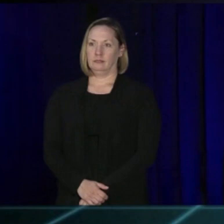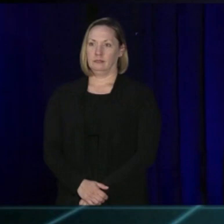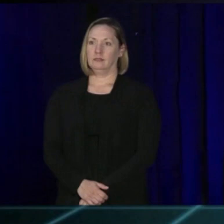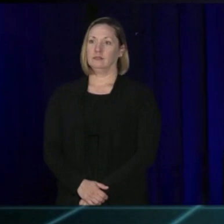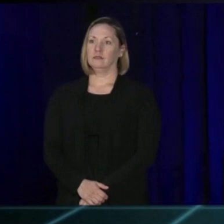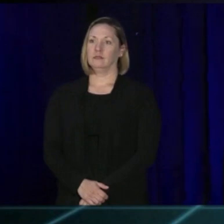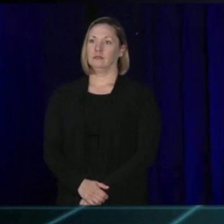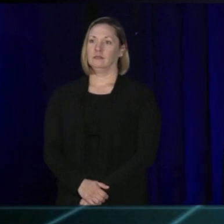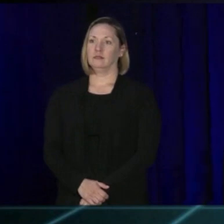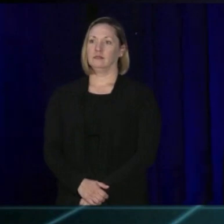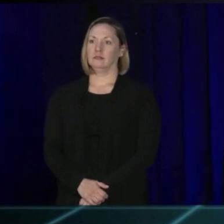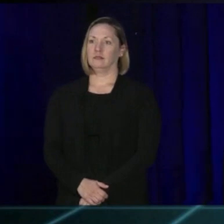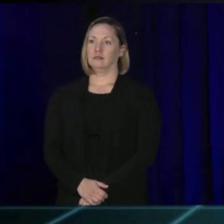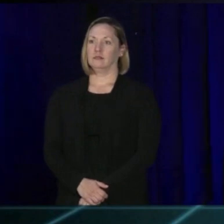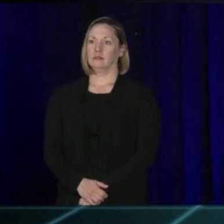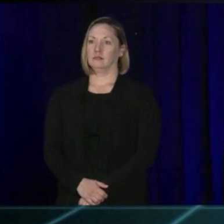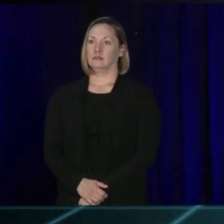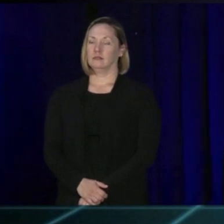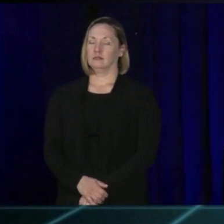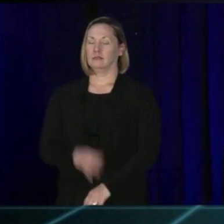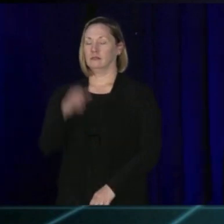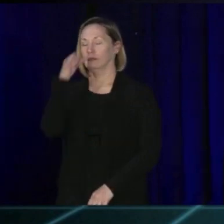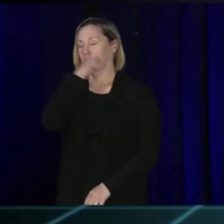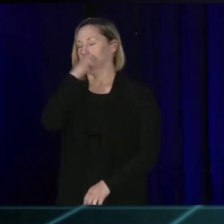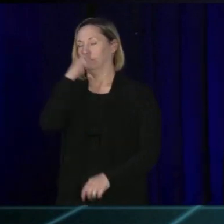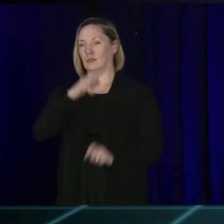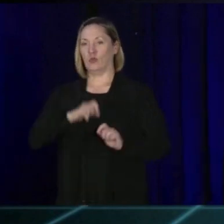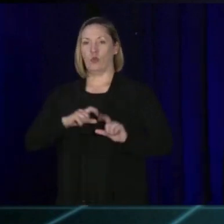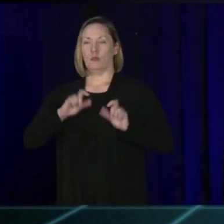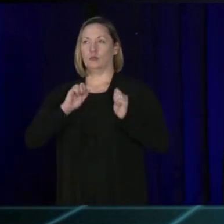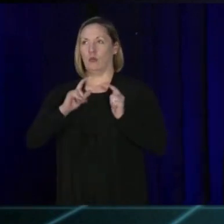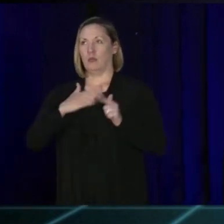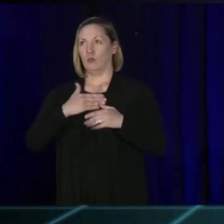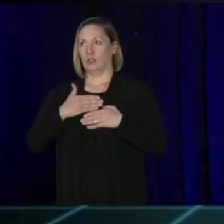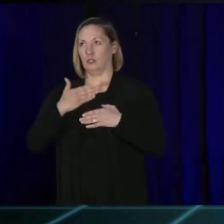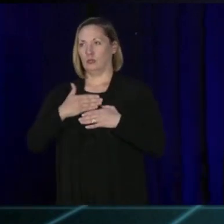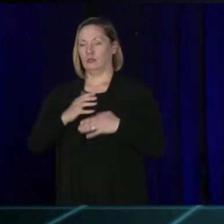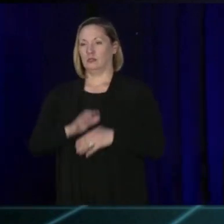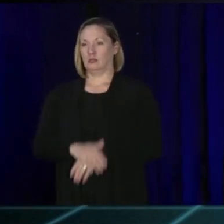Oh my God, it opens all of the windows I had. Okay.